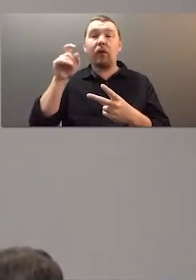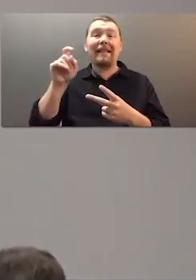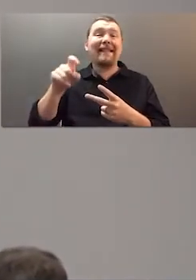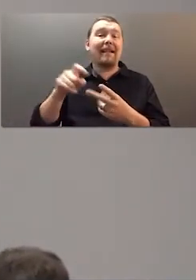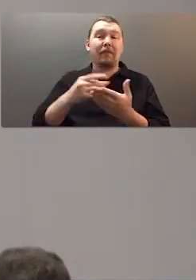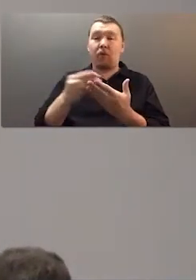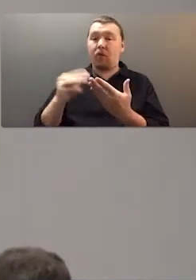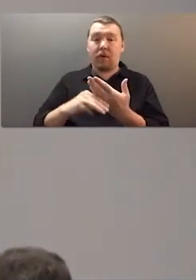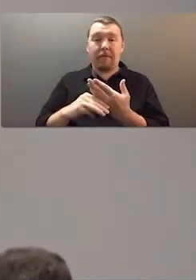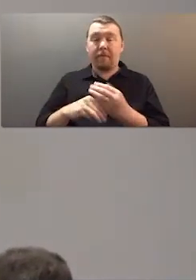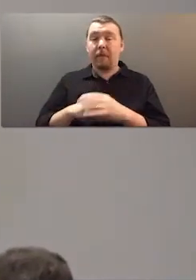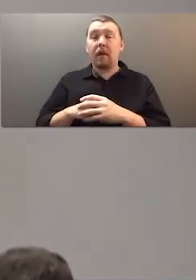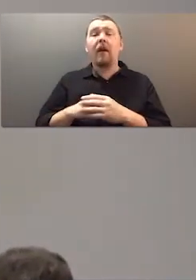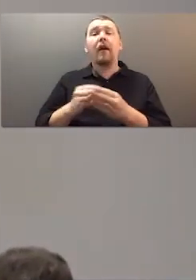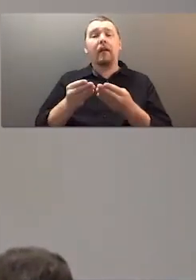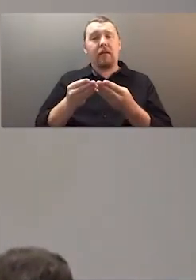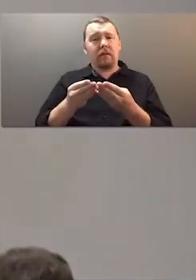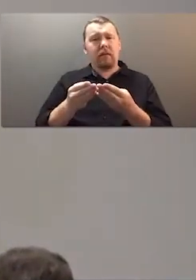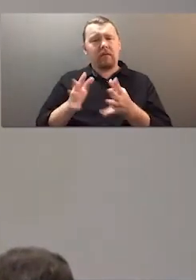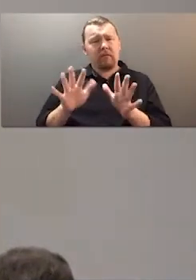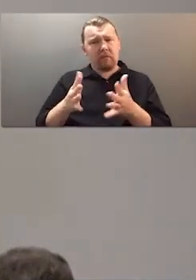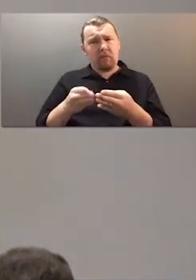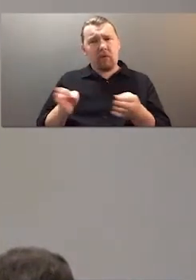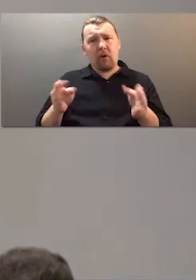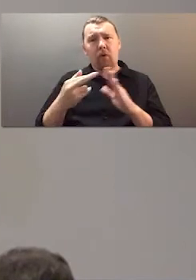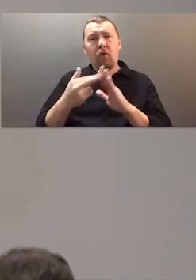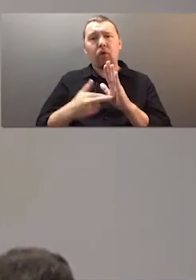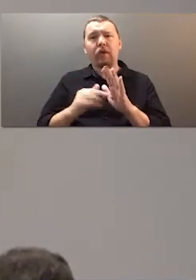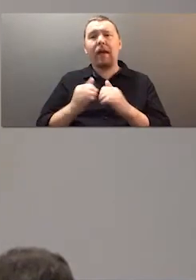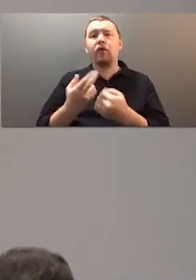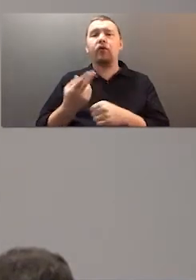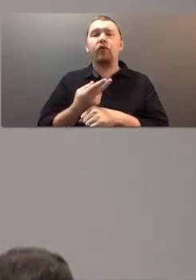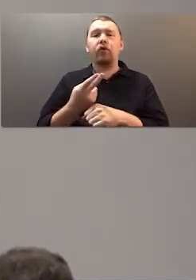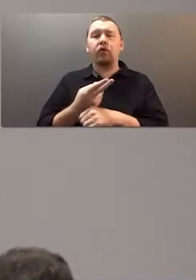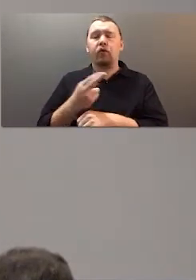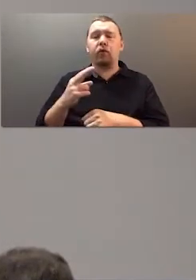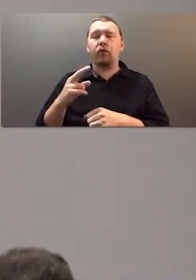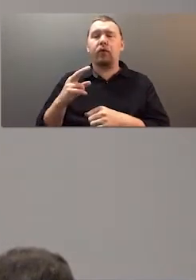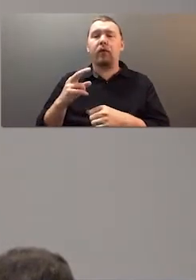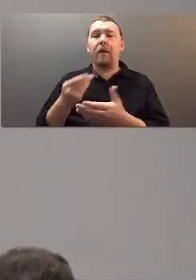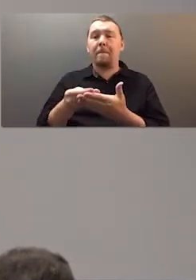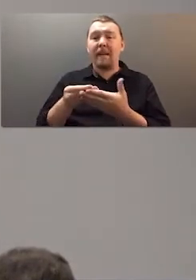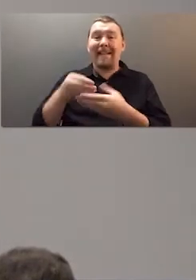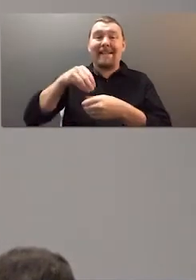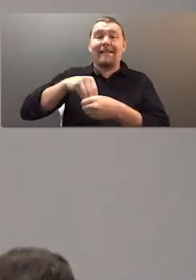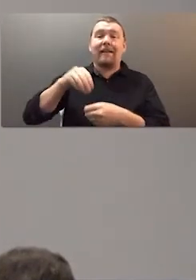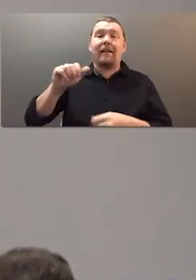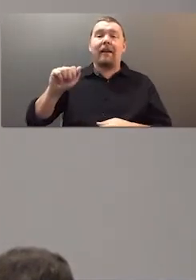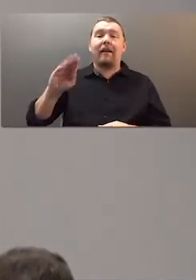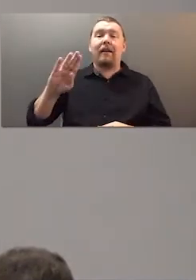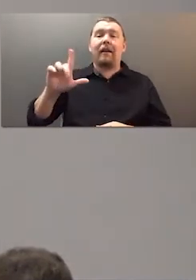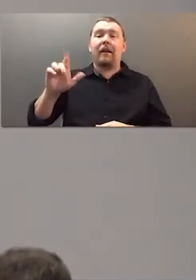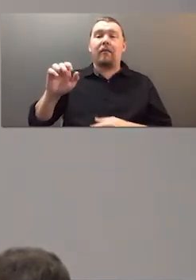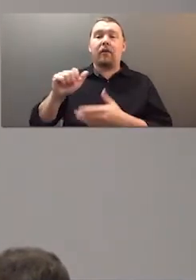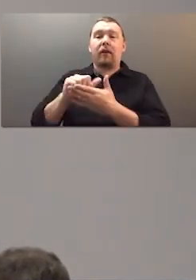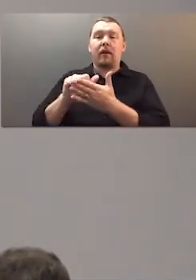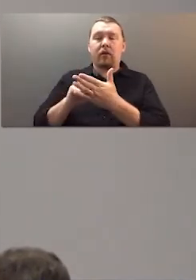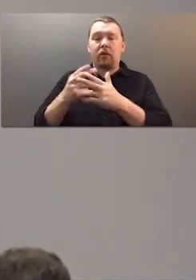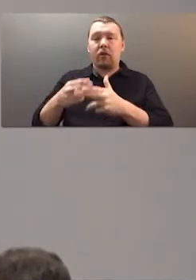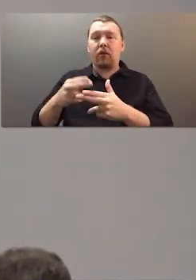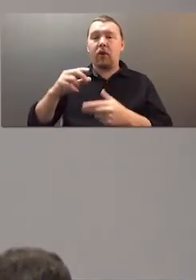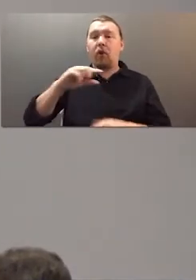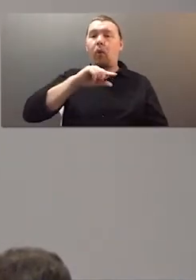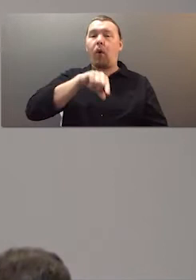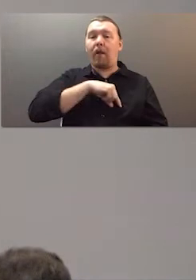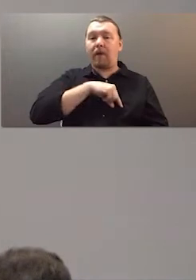very broad rules on how you can use the funds that you save in an ABLE account, to go to this gentleman's question. It's called